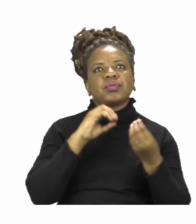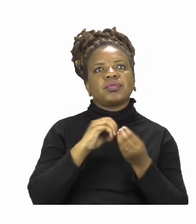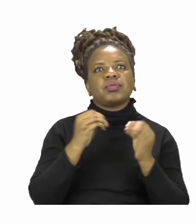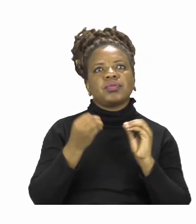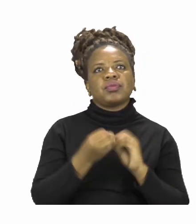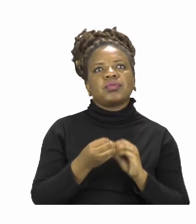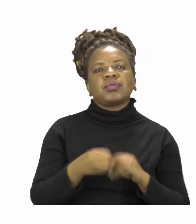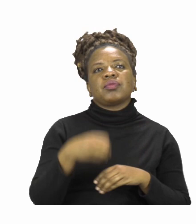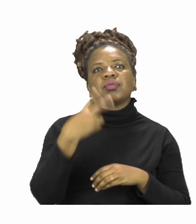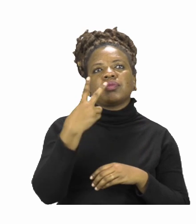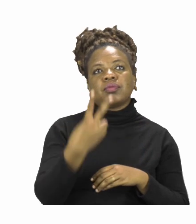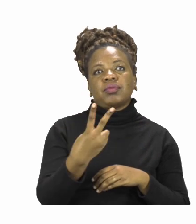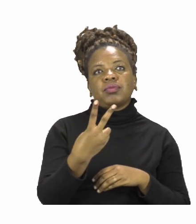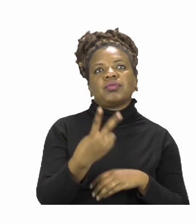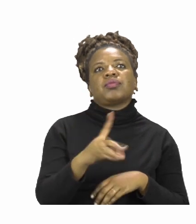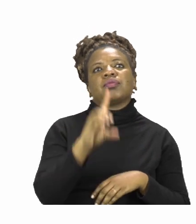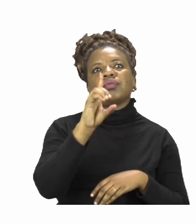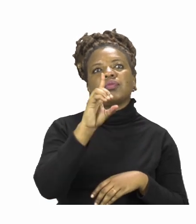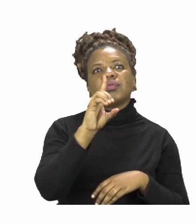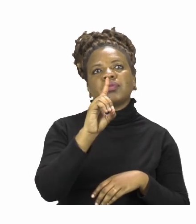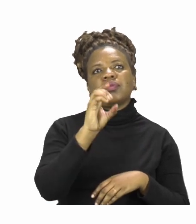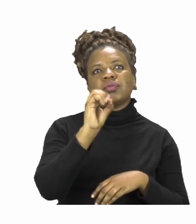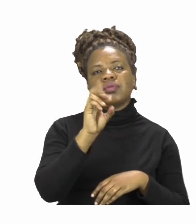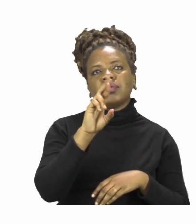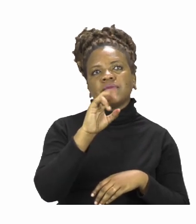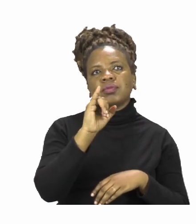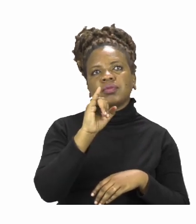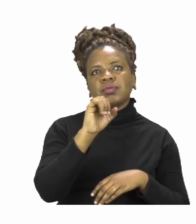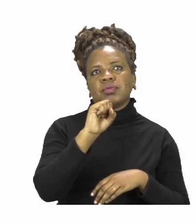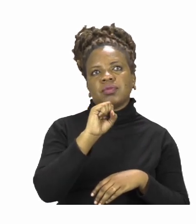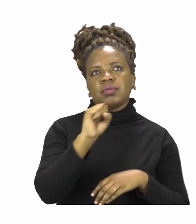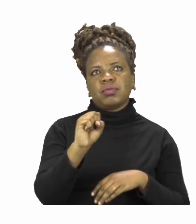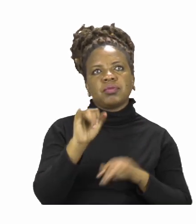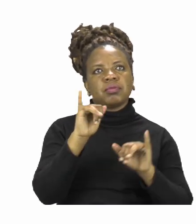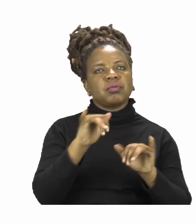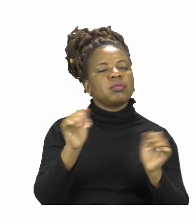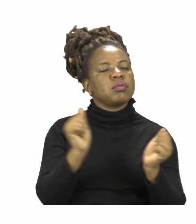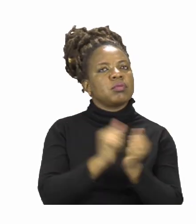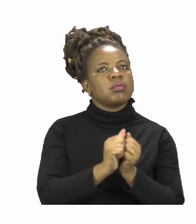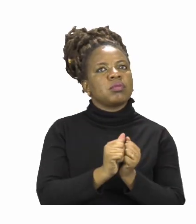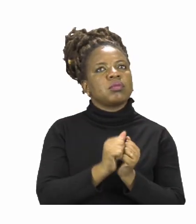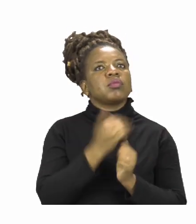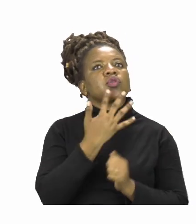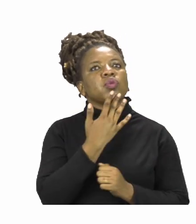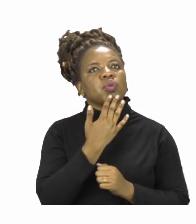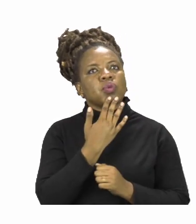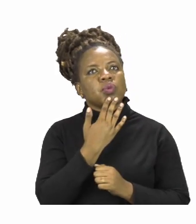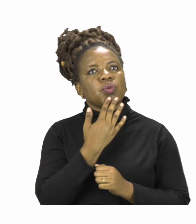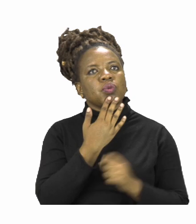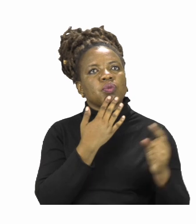Doris lives with her. Is it aunt or is it grandmother?